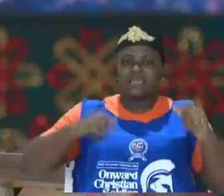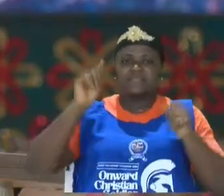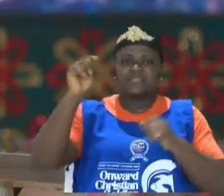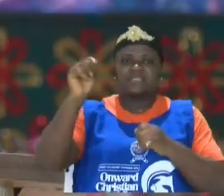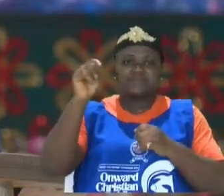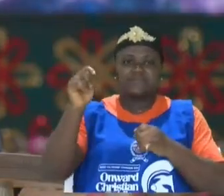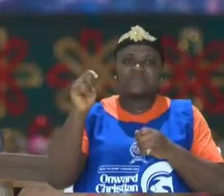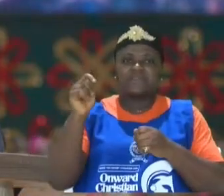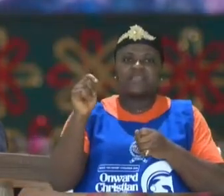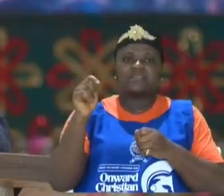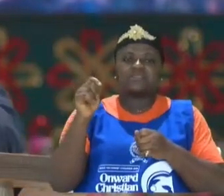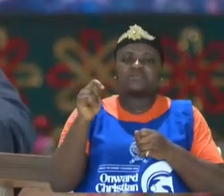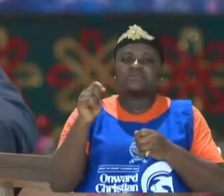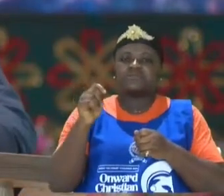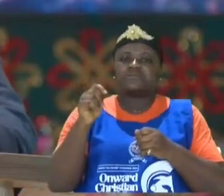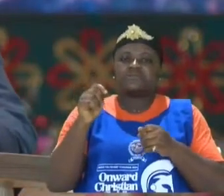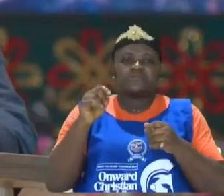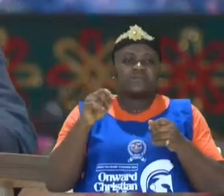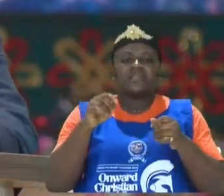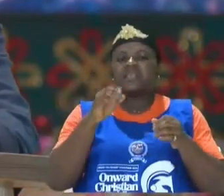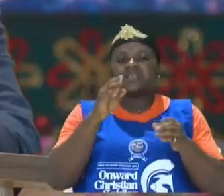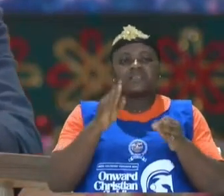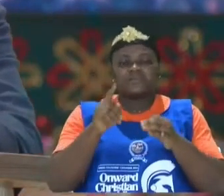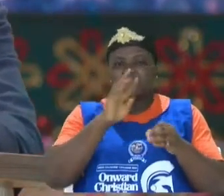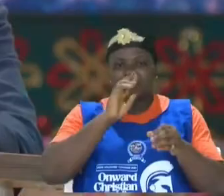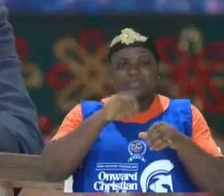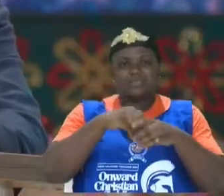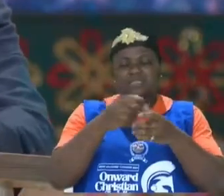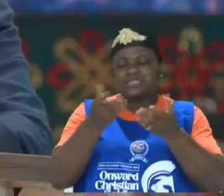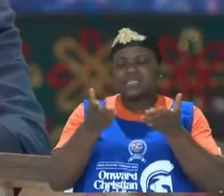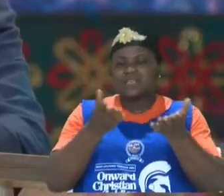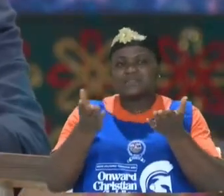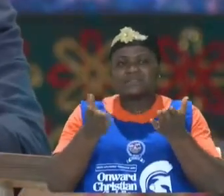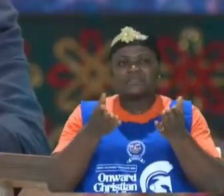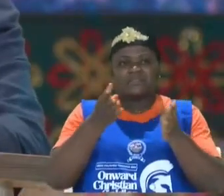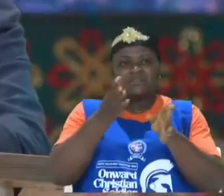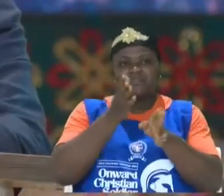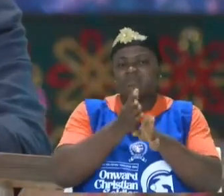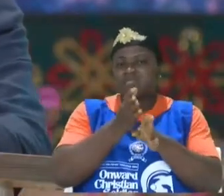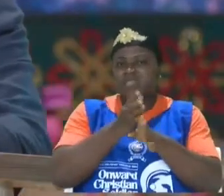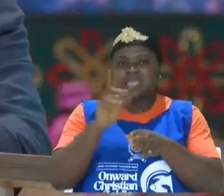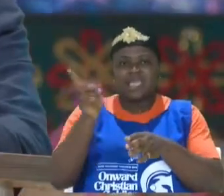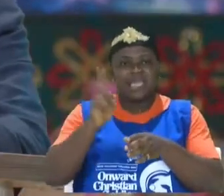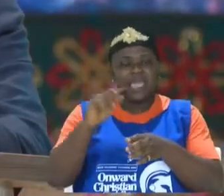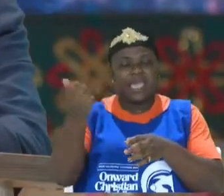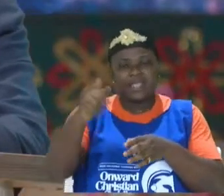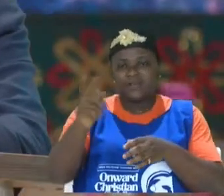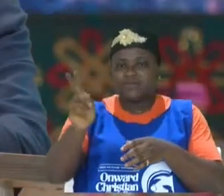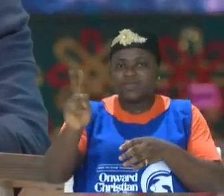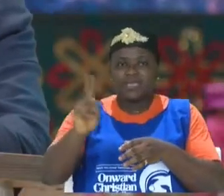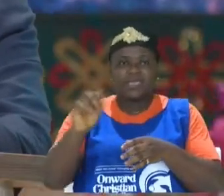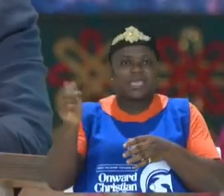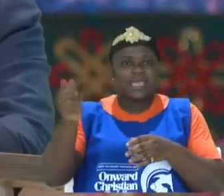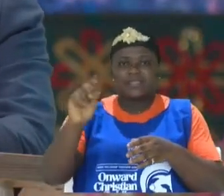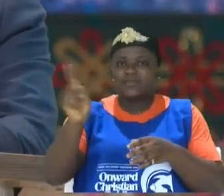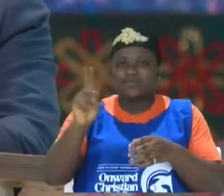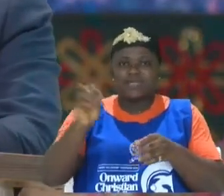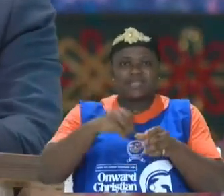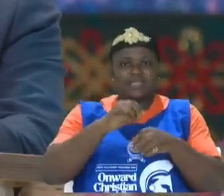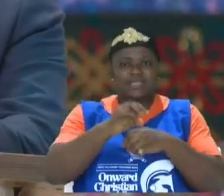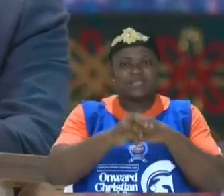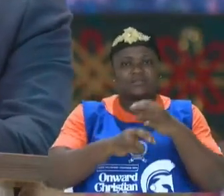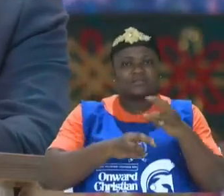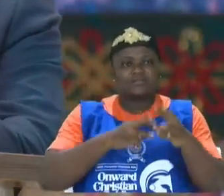be partaking in this service tonight, online, anywhere, all over the nations of the earth. And as